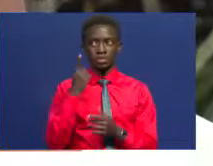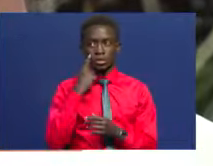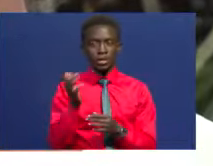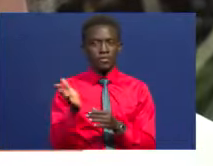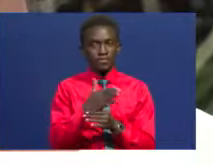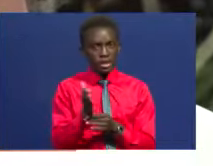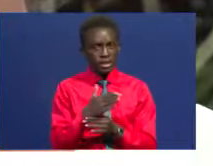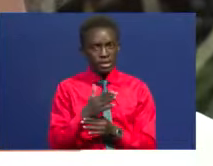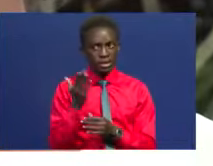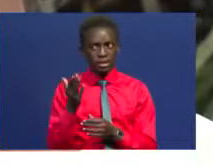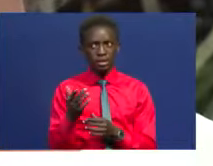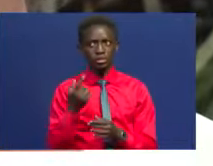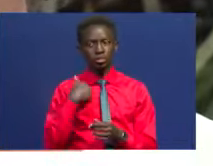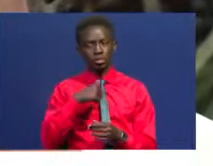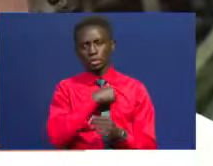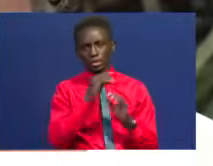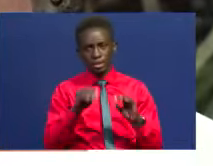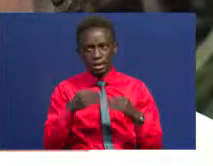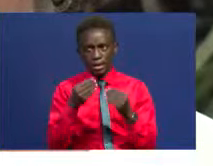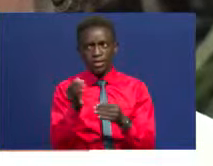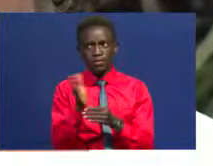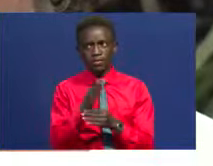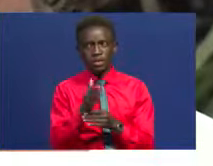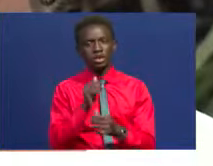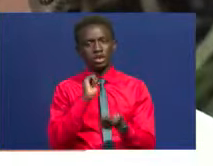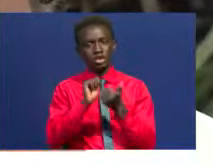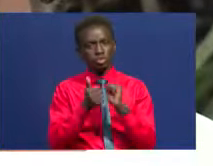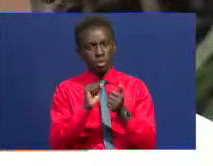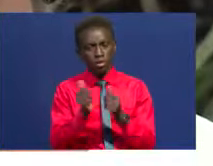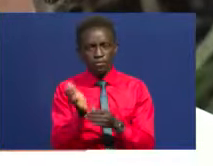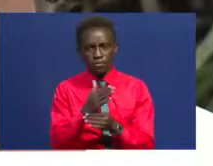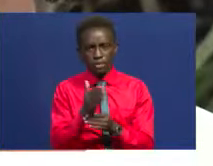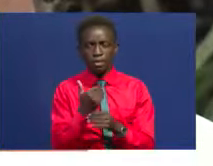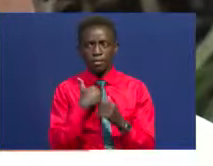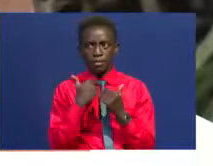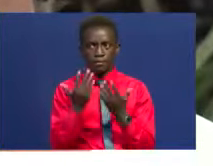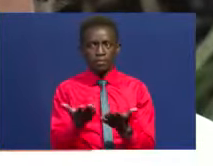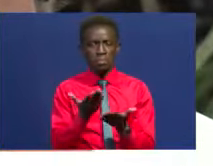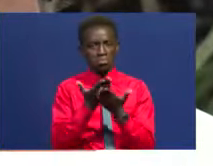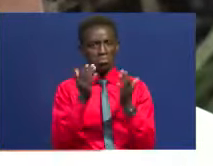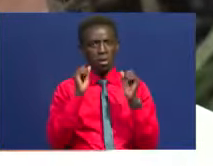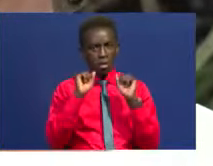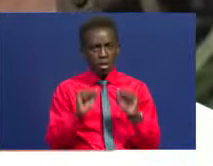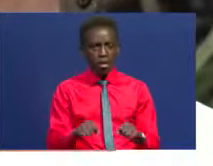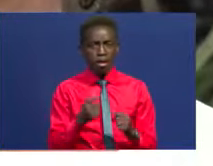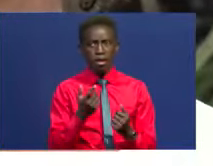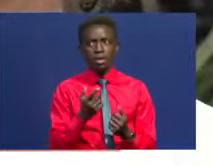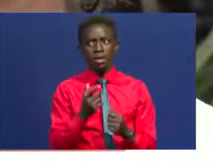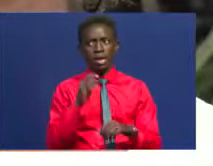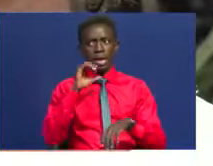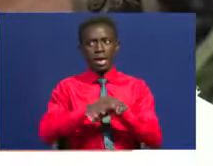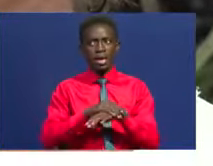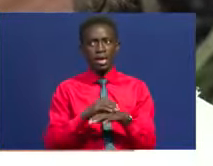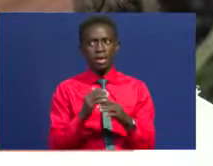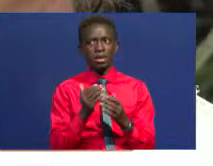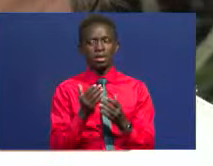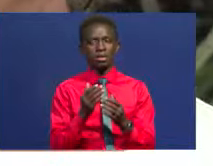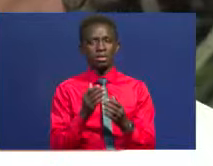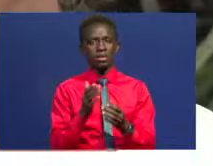Fishing, we offer fishing, sports fishing. You have a chance to catch a very big Nile